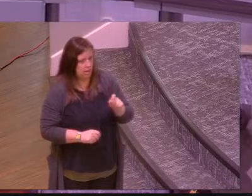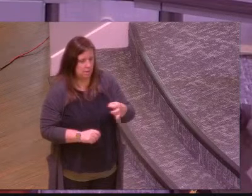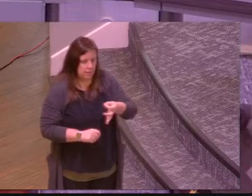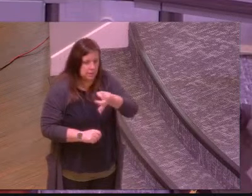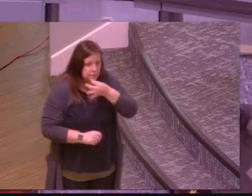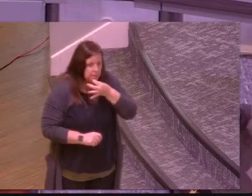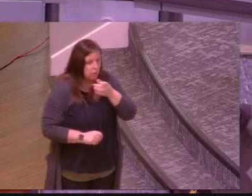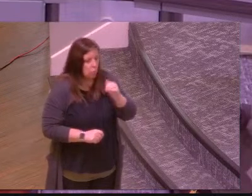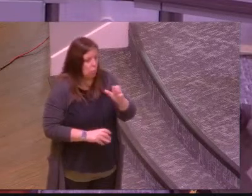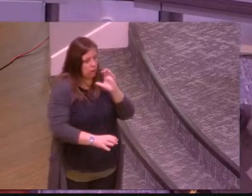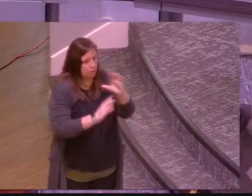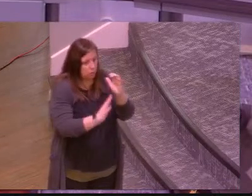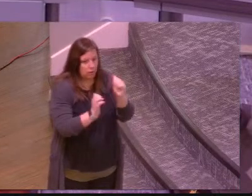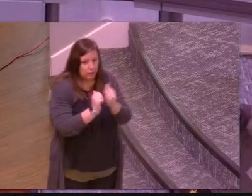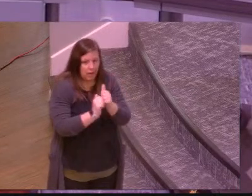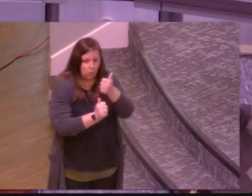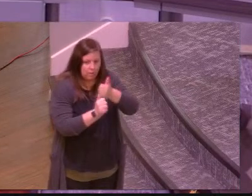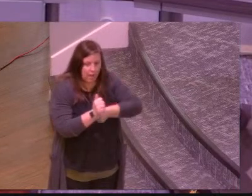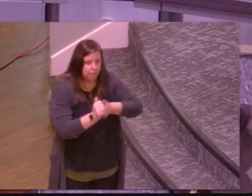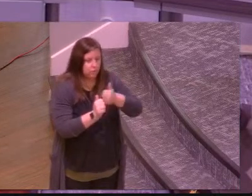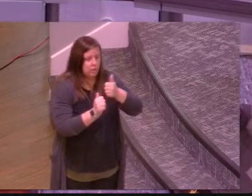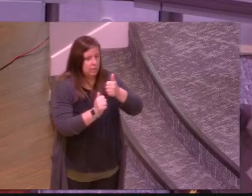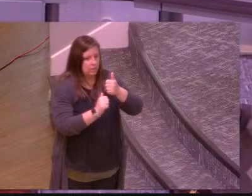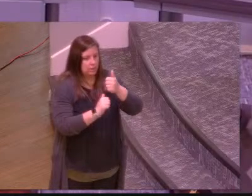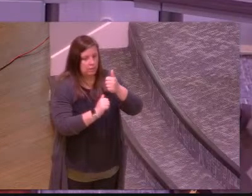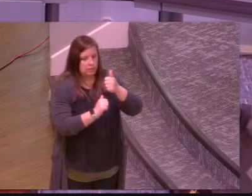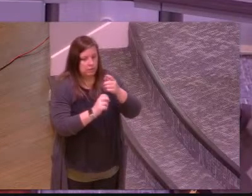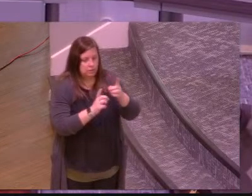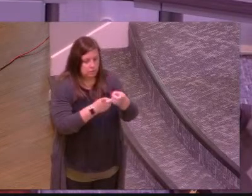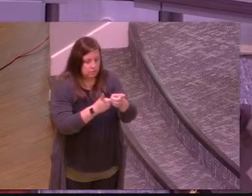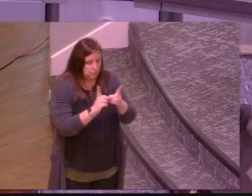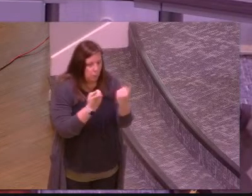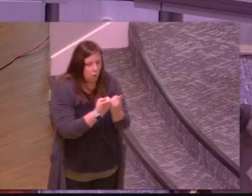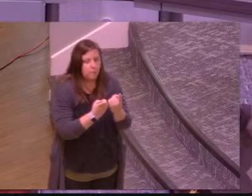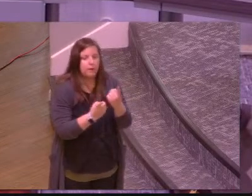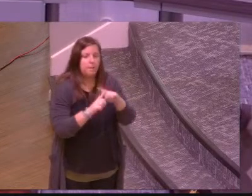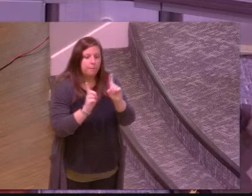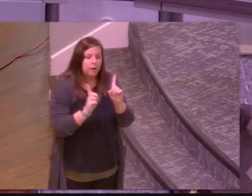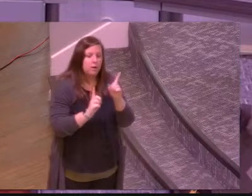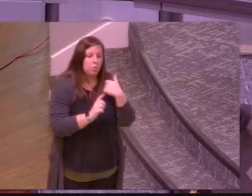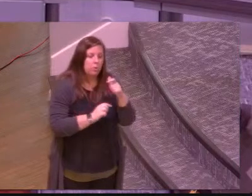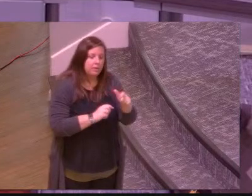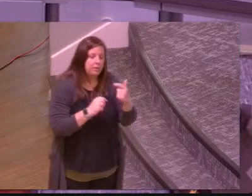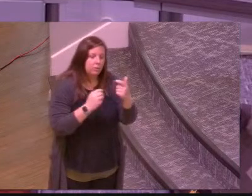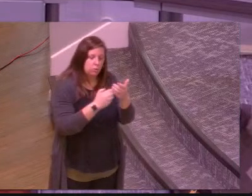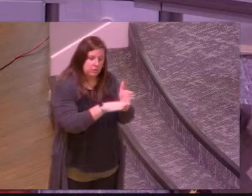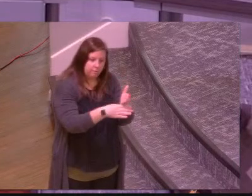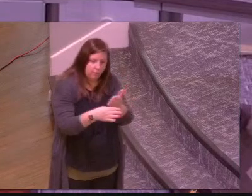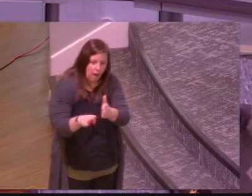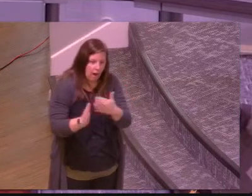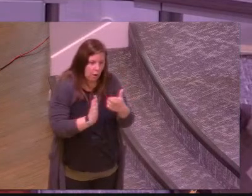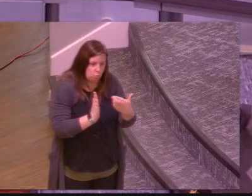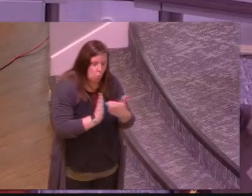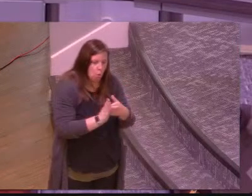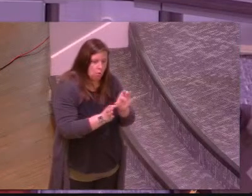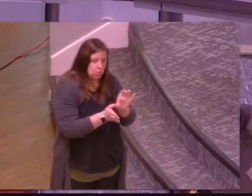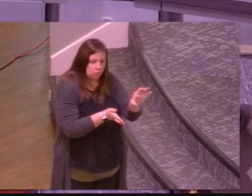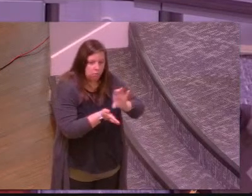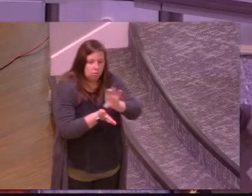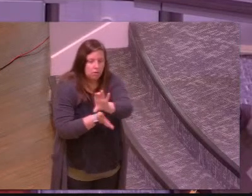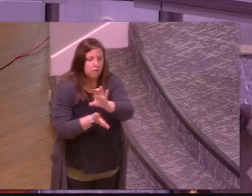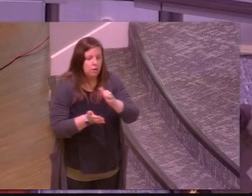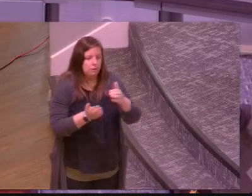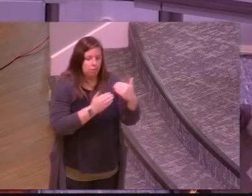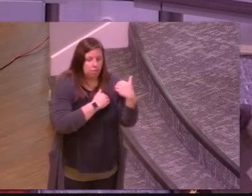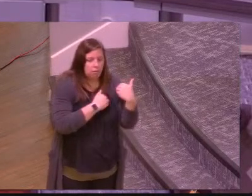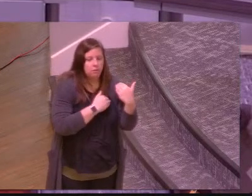the role of governance up and have some specific people that are focusing on specific things. So if it's